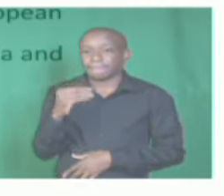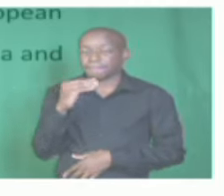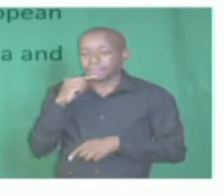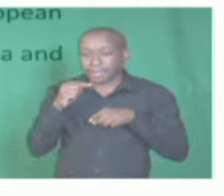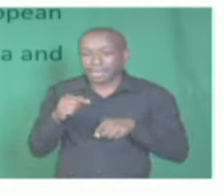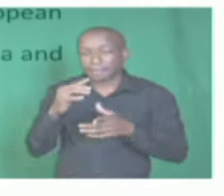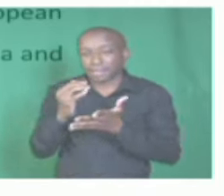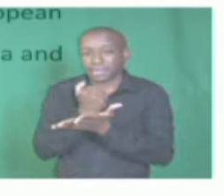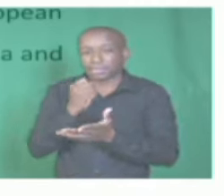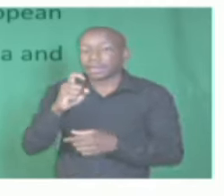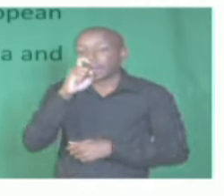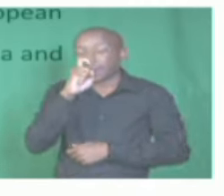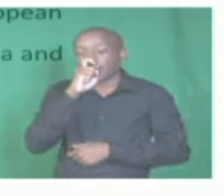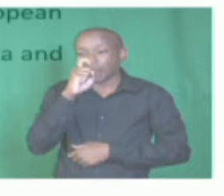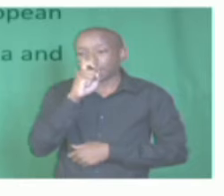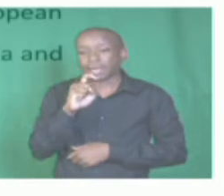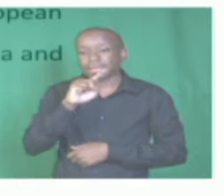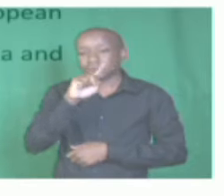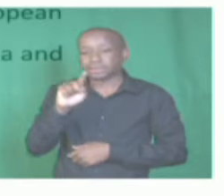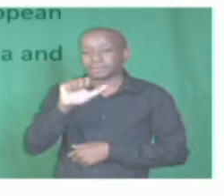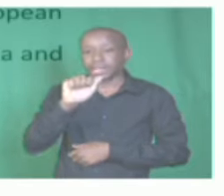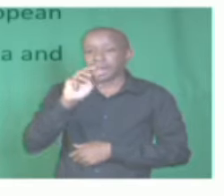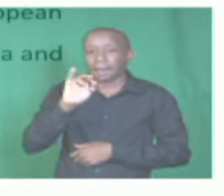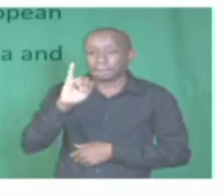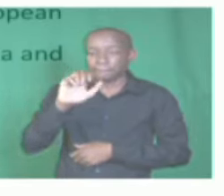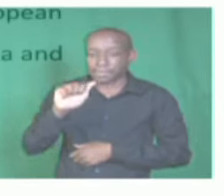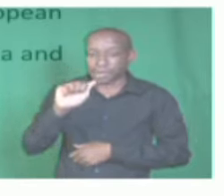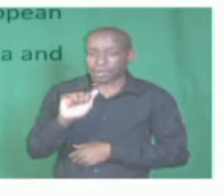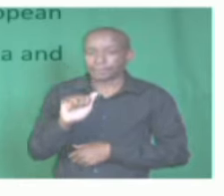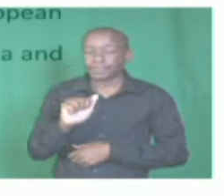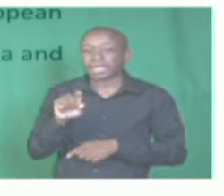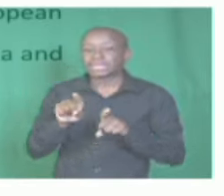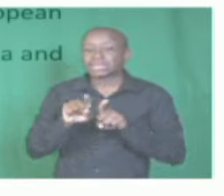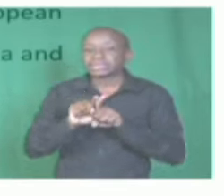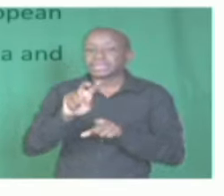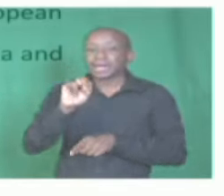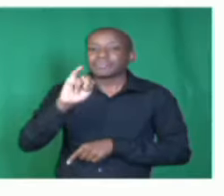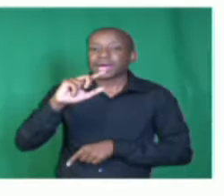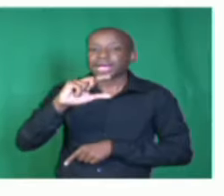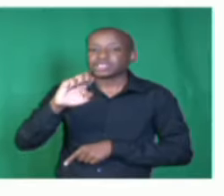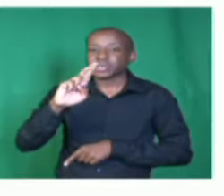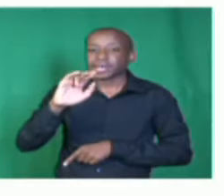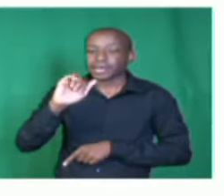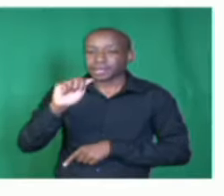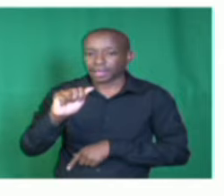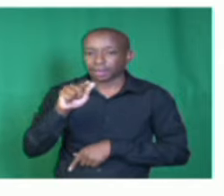Rhodesia, which is called Zambia, Nigeria, etc., and